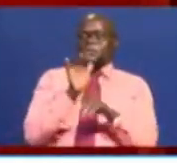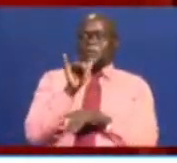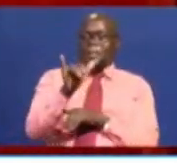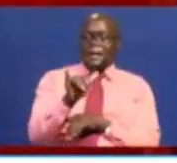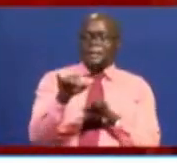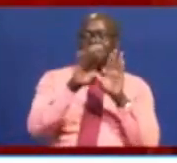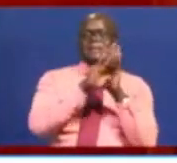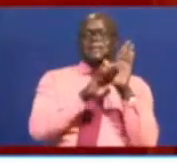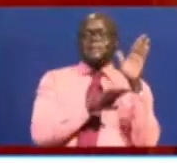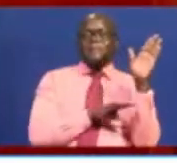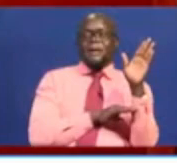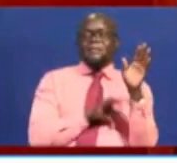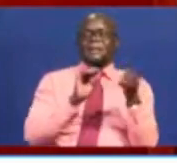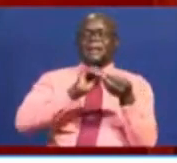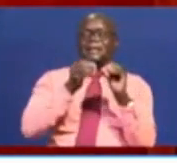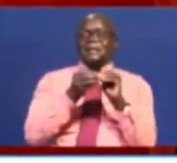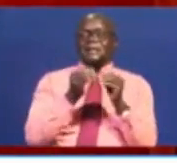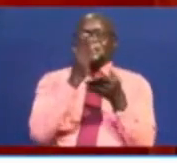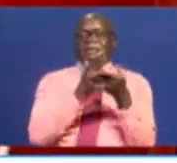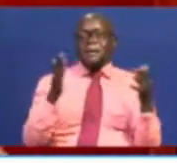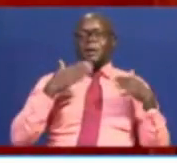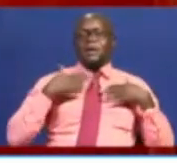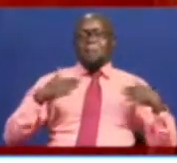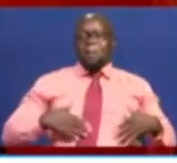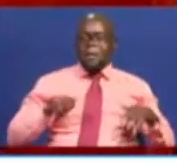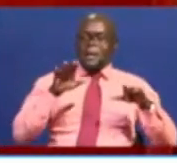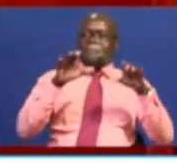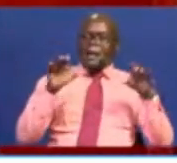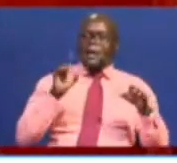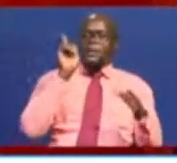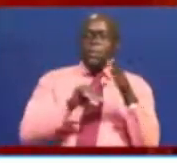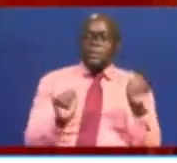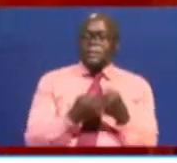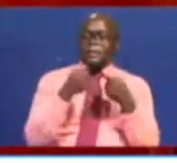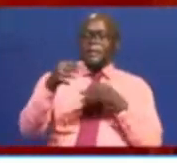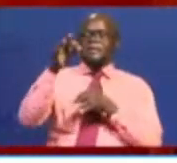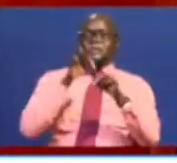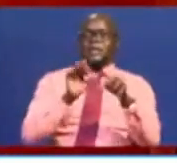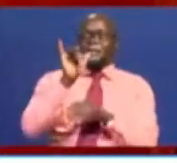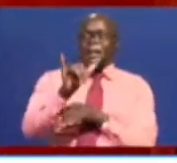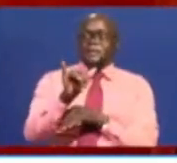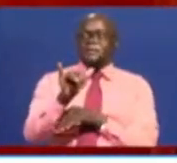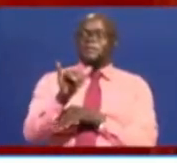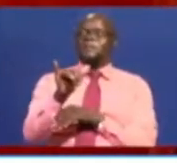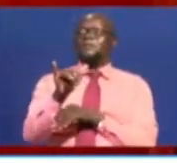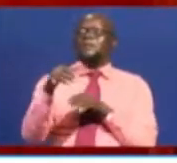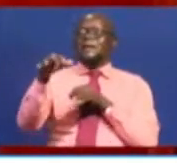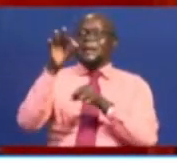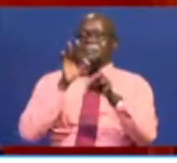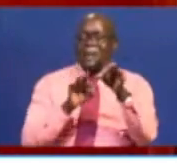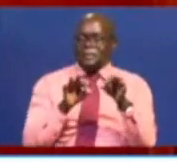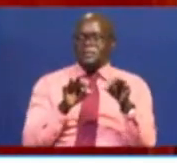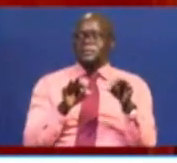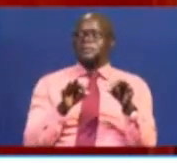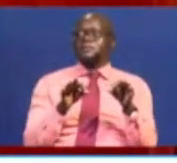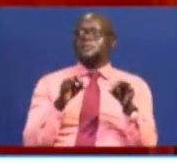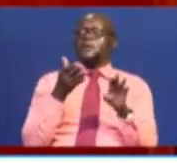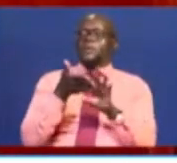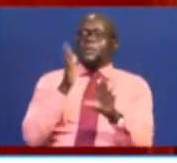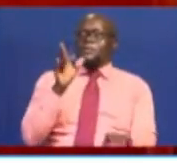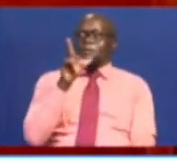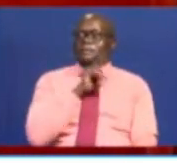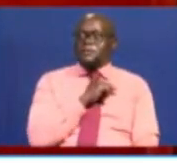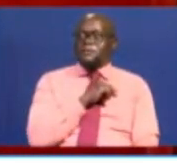the statement of kissing someone's behind, which is exactly what is happening, and replace it. Replace it. I have withdrawn